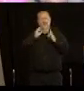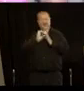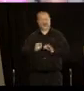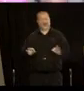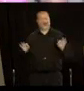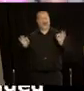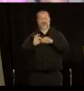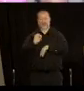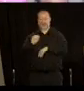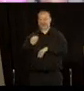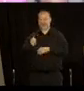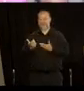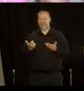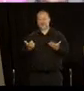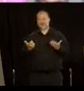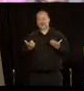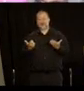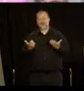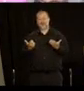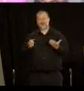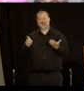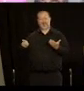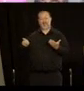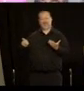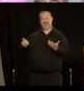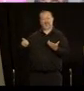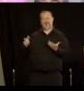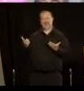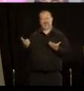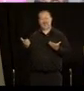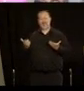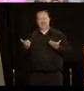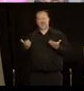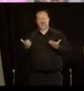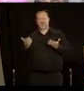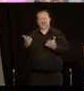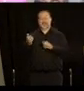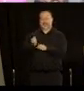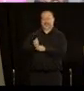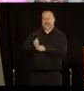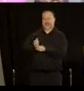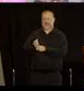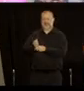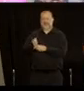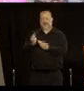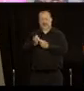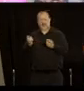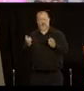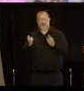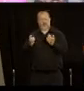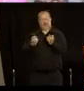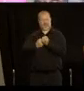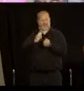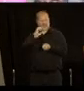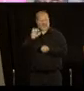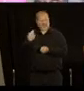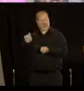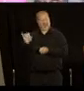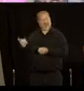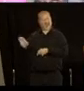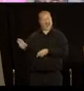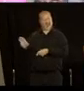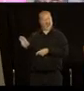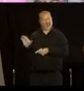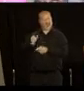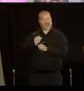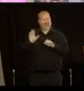valuable for them to be able to receive resources and support that they might need, because